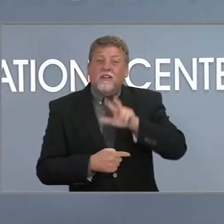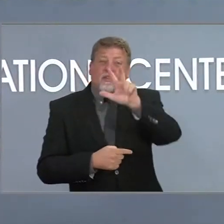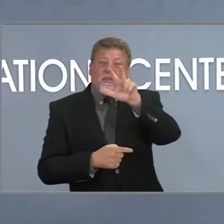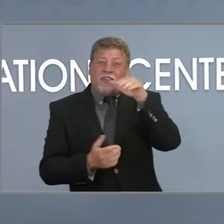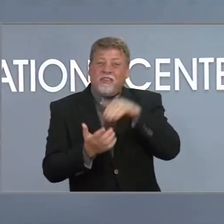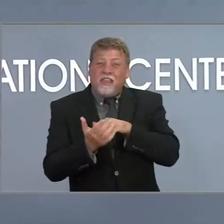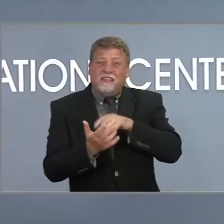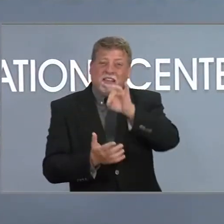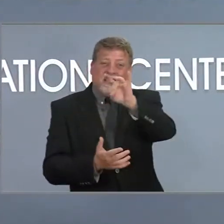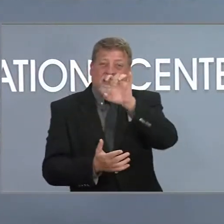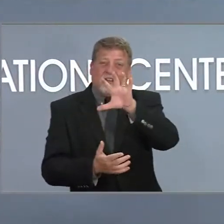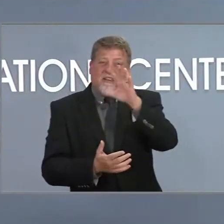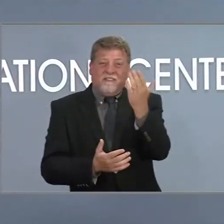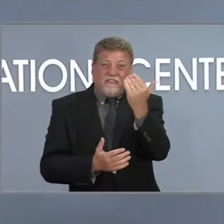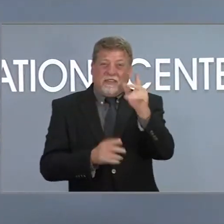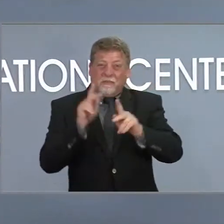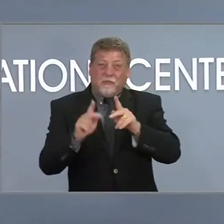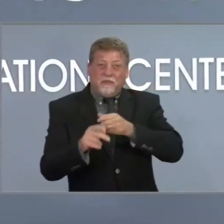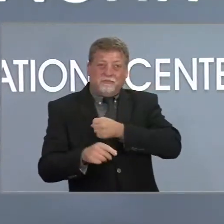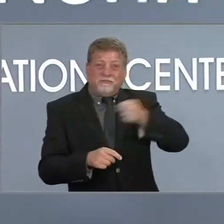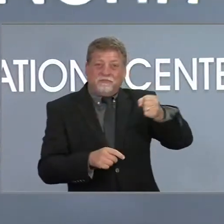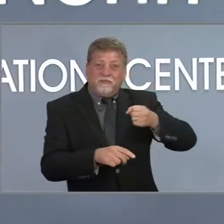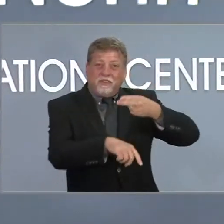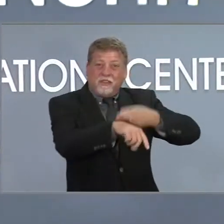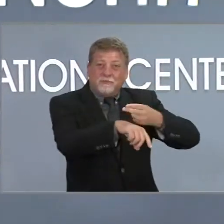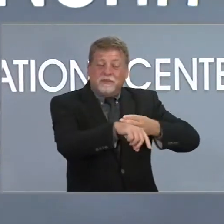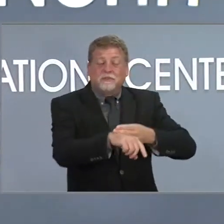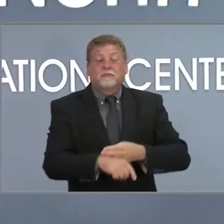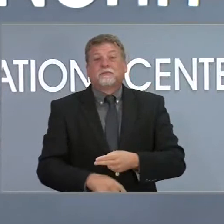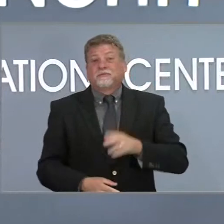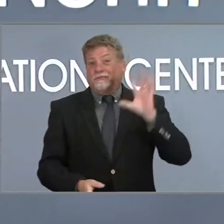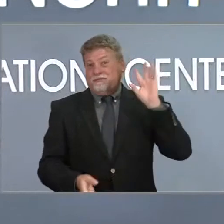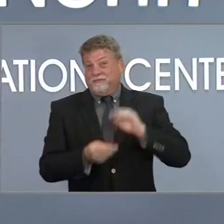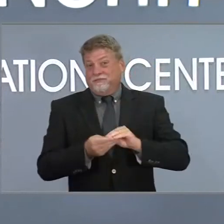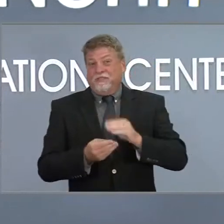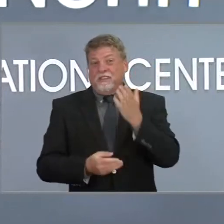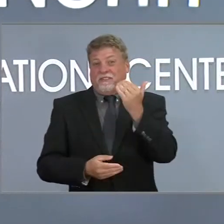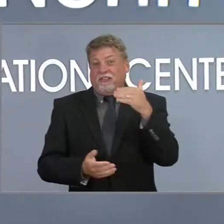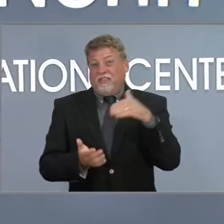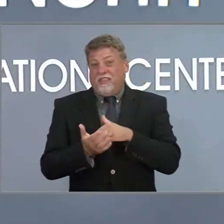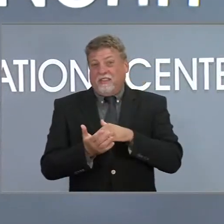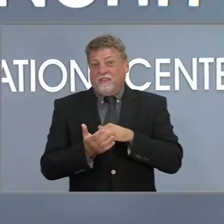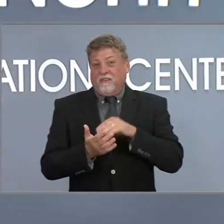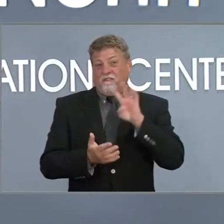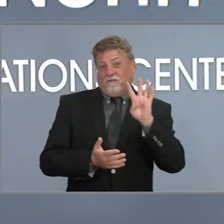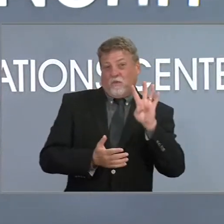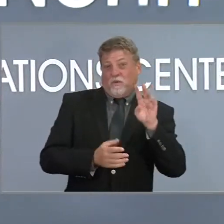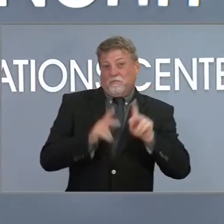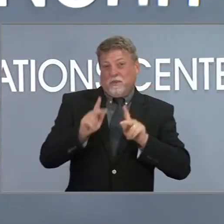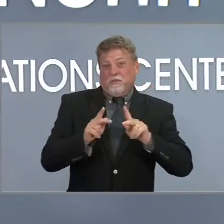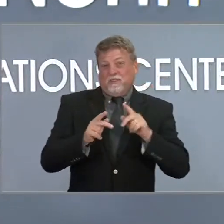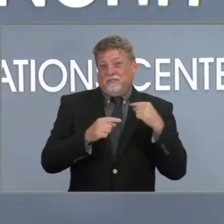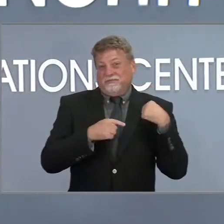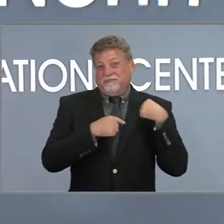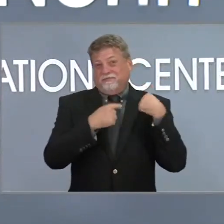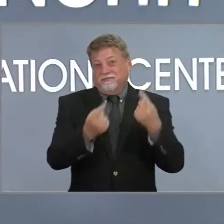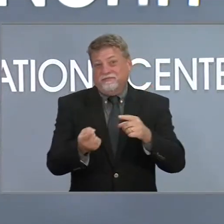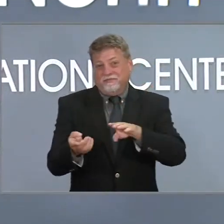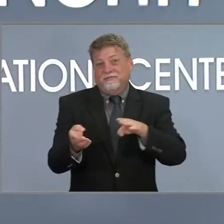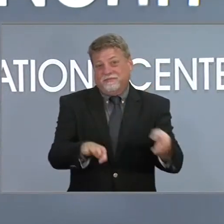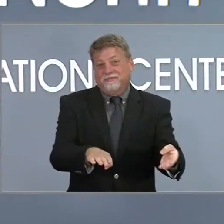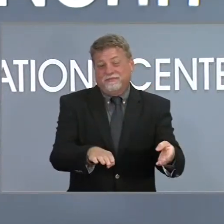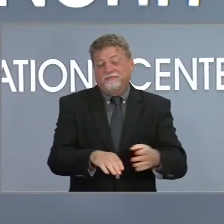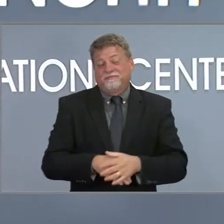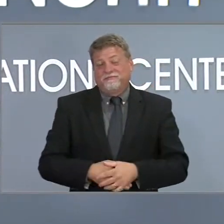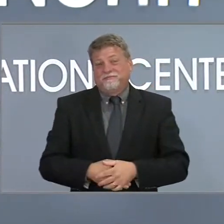3,815 people in the hospital, and 15,004 people who've died. Sadly,